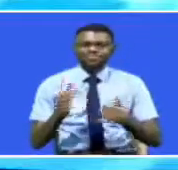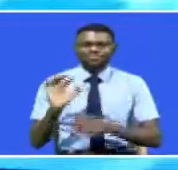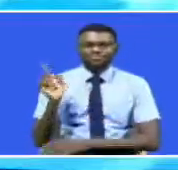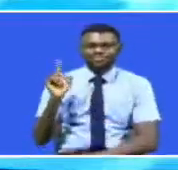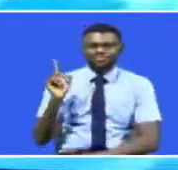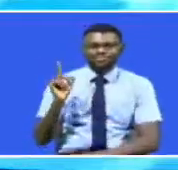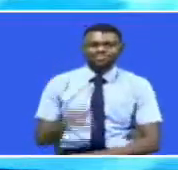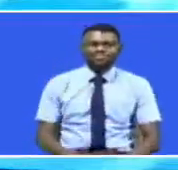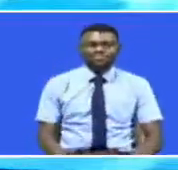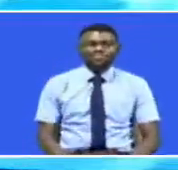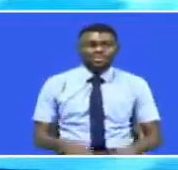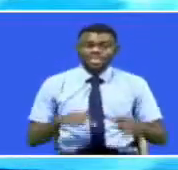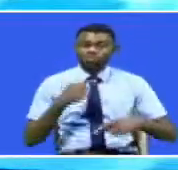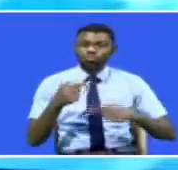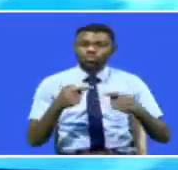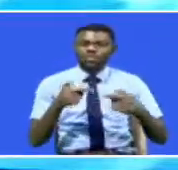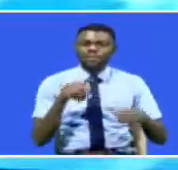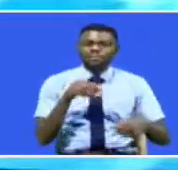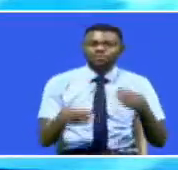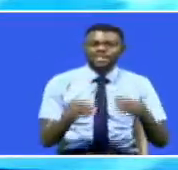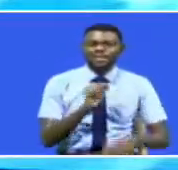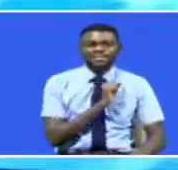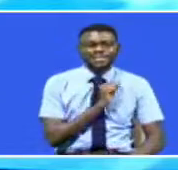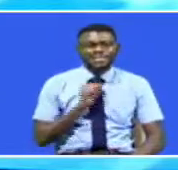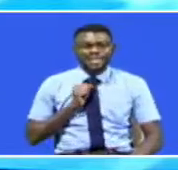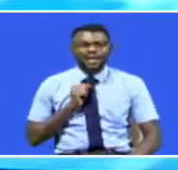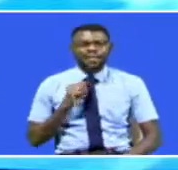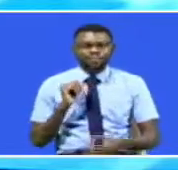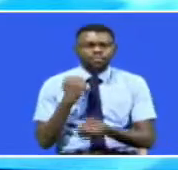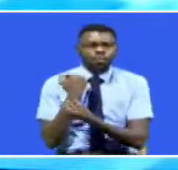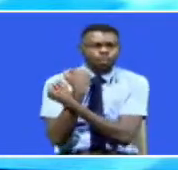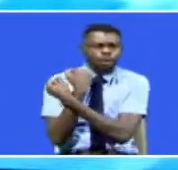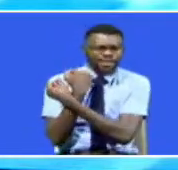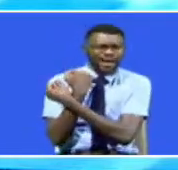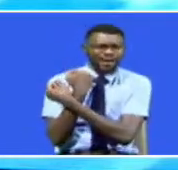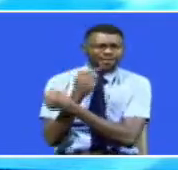Moving on, Busia Senator Okeo Omtatah says he won't be threatened